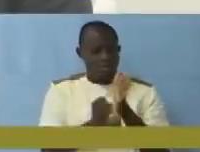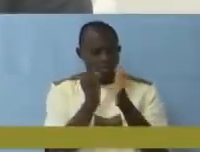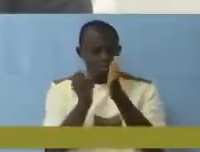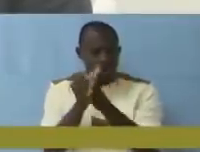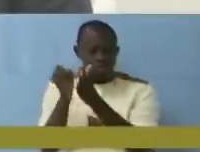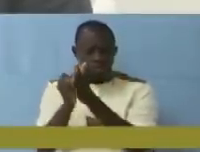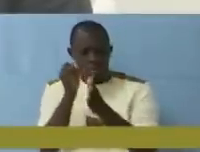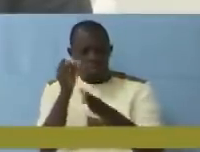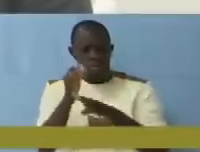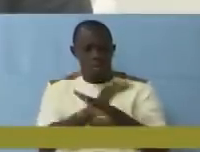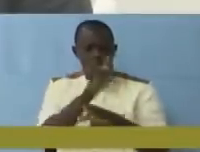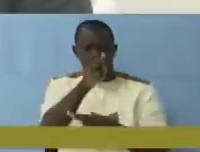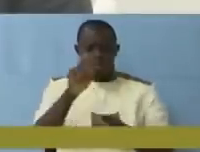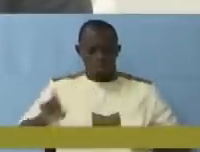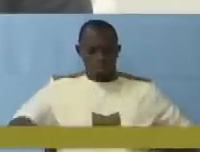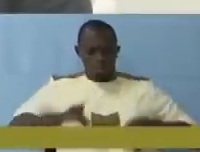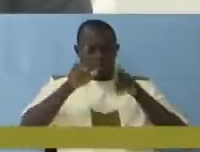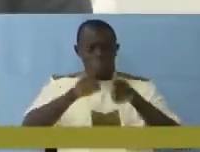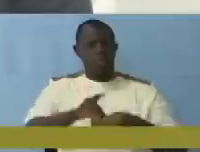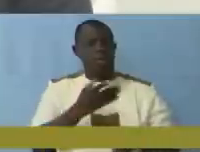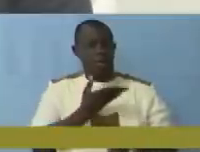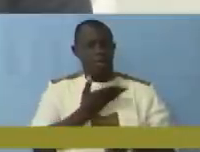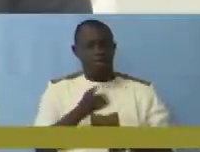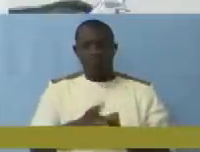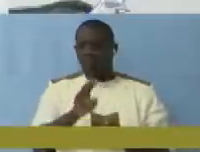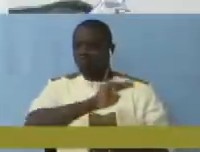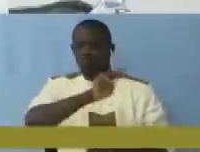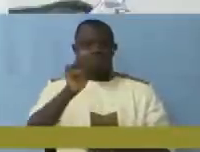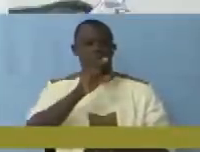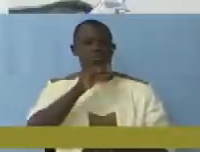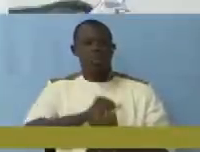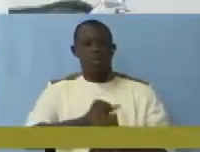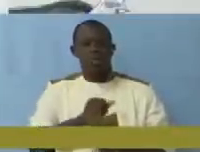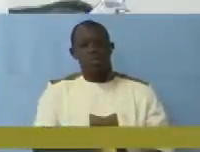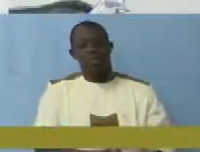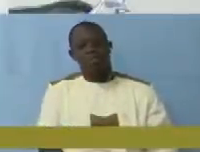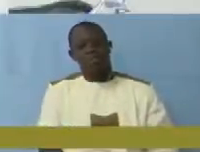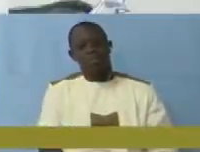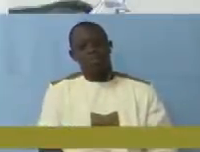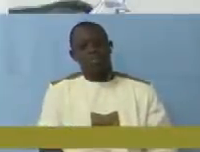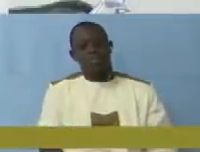la fo idabula ta kisikisi ro ni wicho ni kono la ba. No, sir. Ani